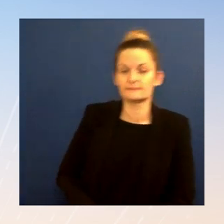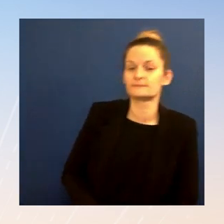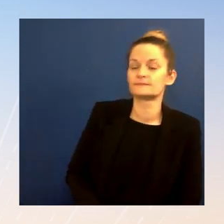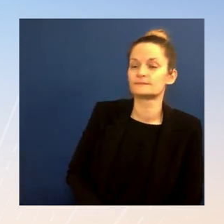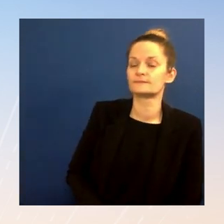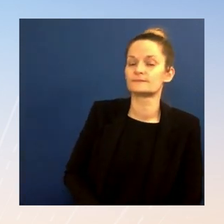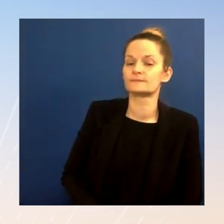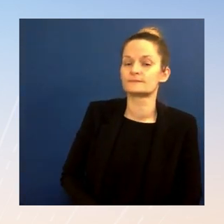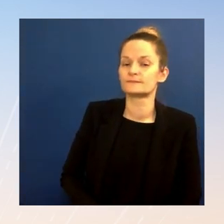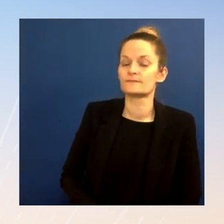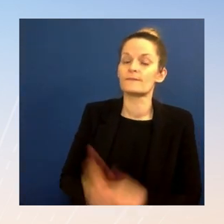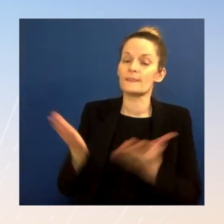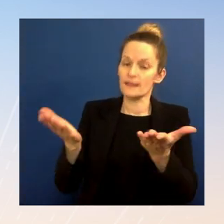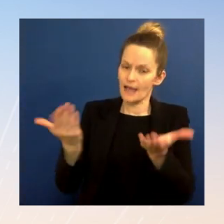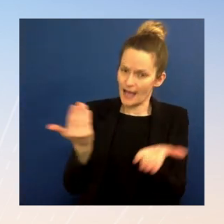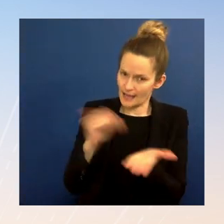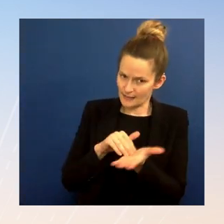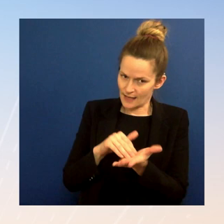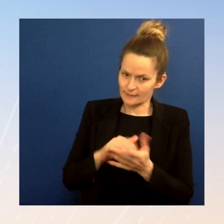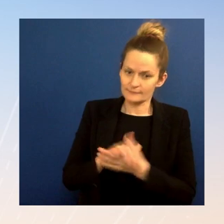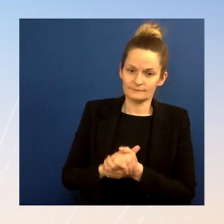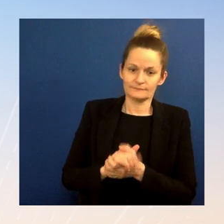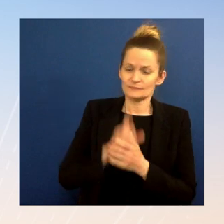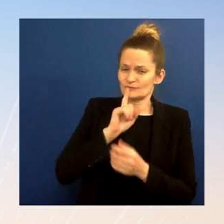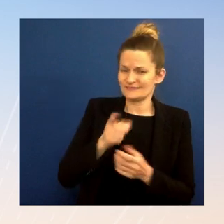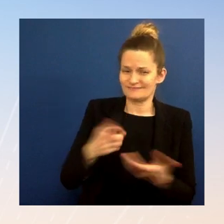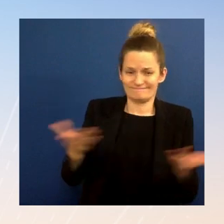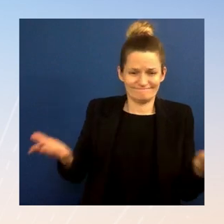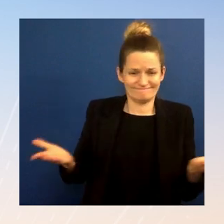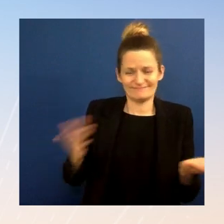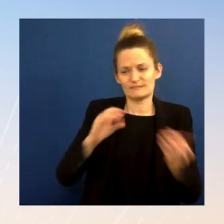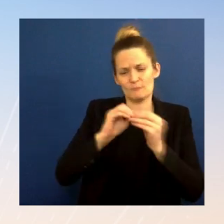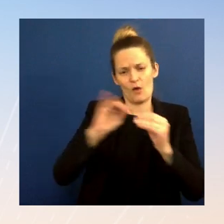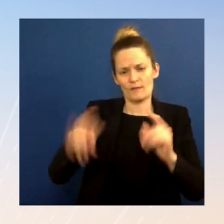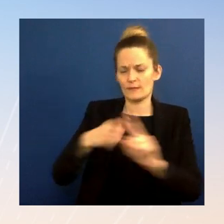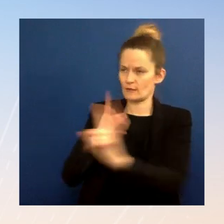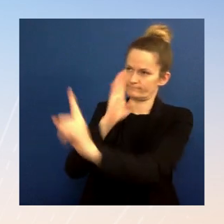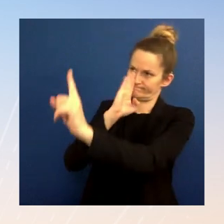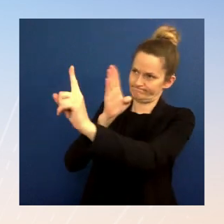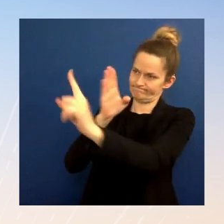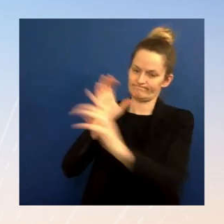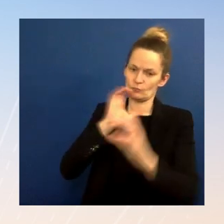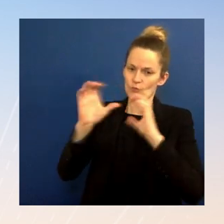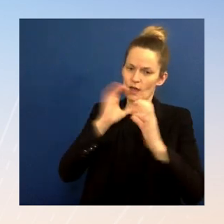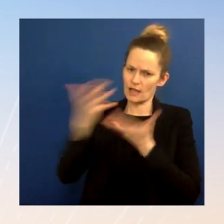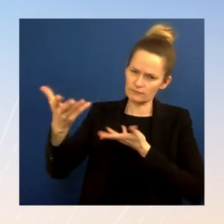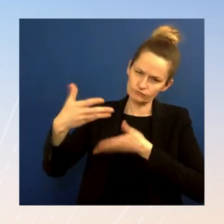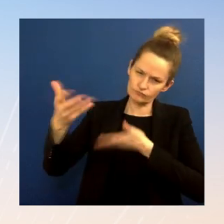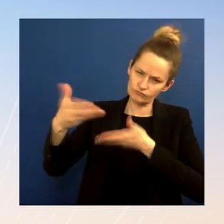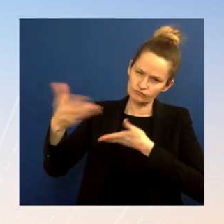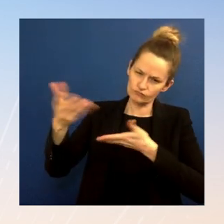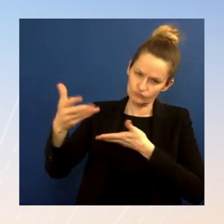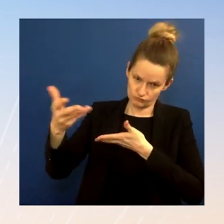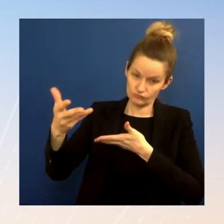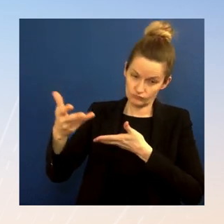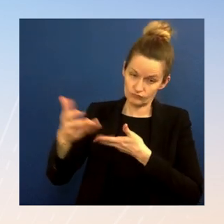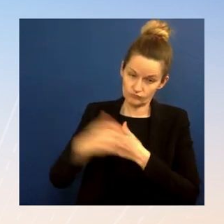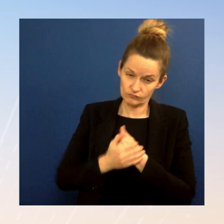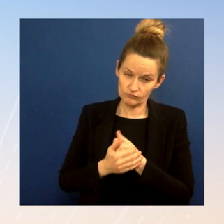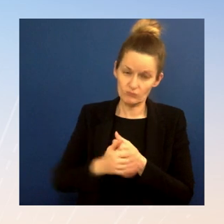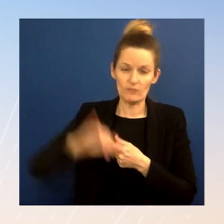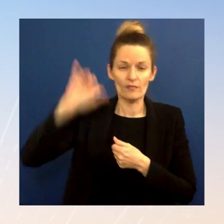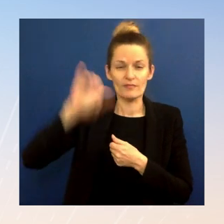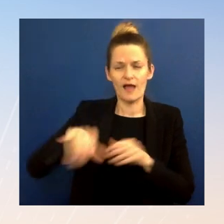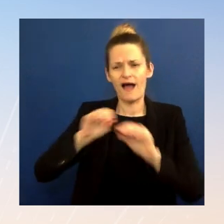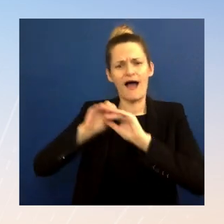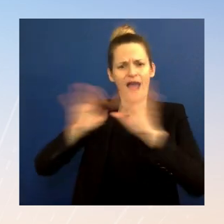directly, leader to leader, about a range of issues. Of course, the invasion of Russia's invasion of Ukraine will be a part